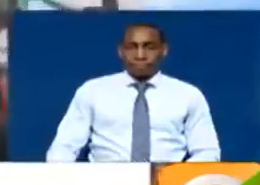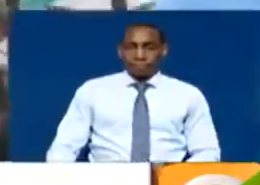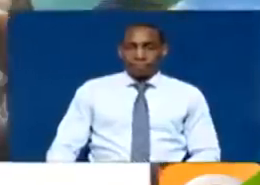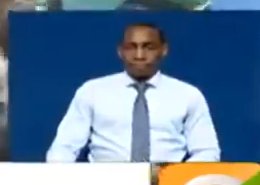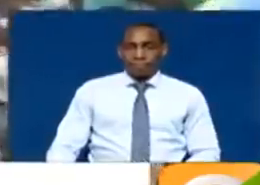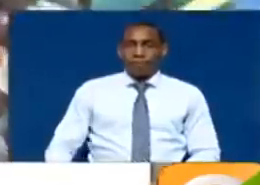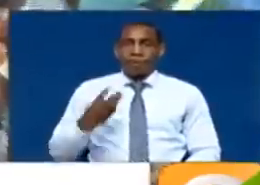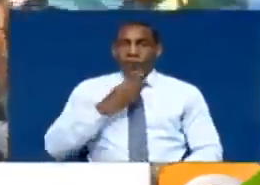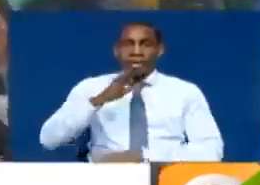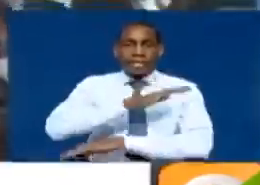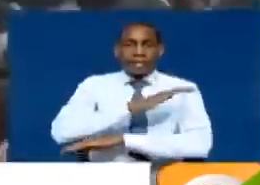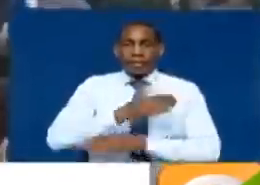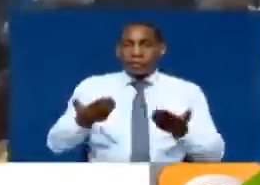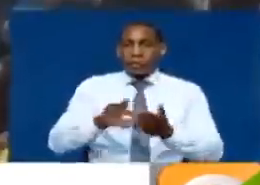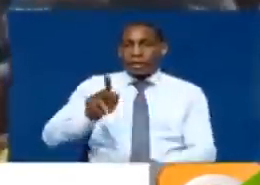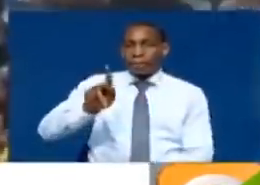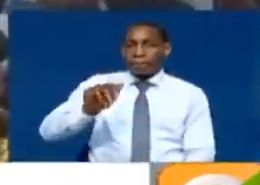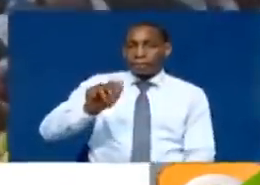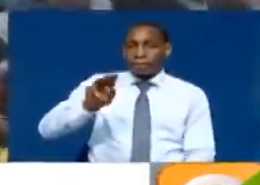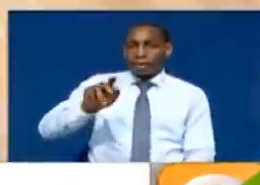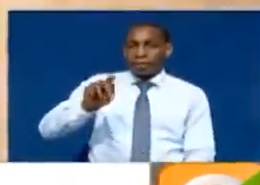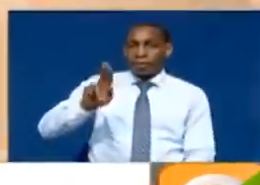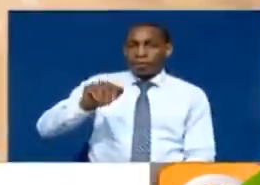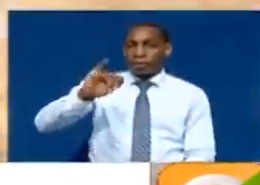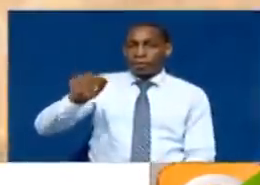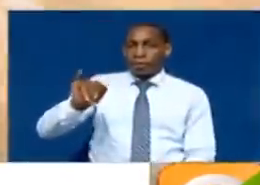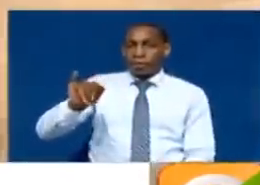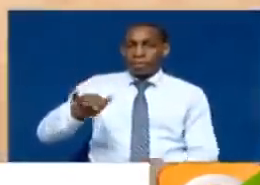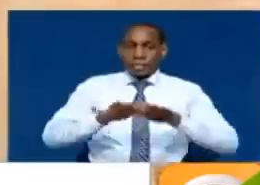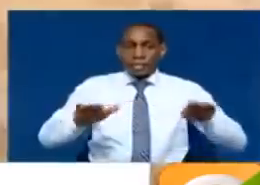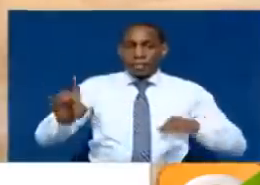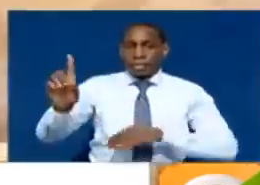Wednesday afternoon at the Kamukunji grounds, Nairobi.